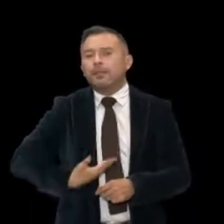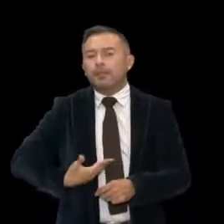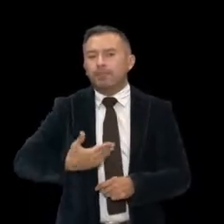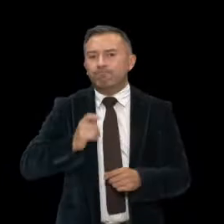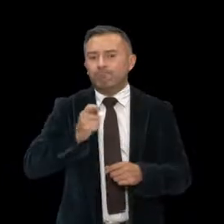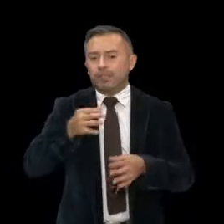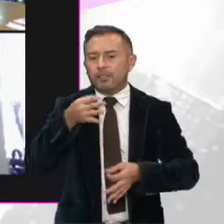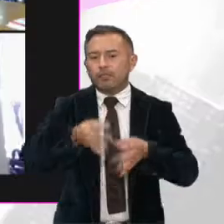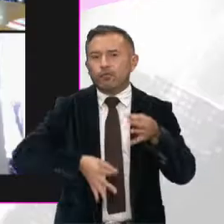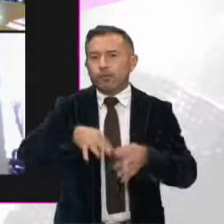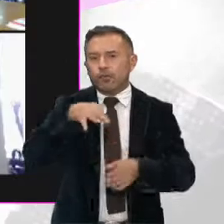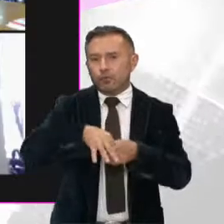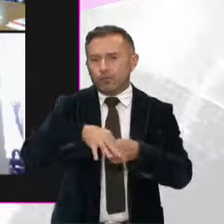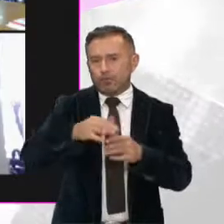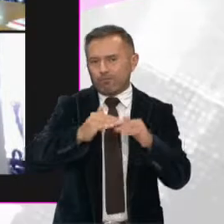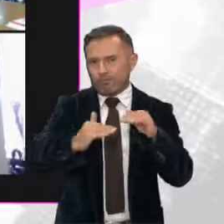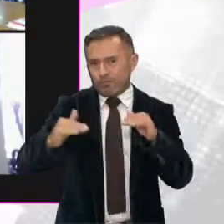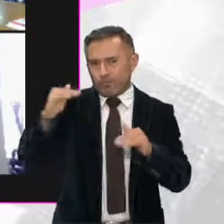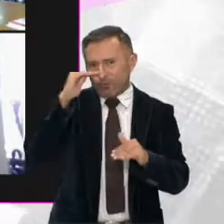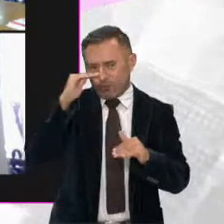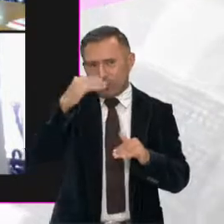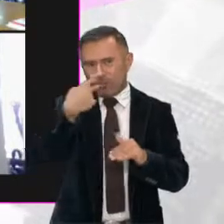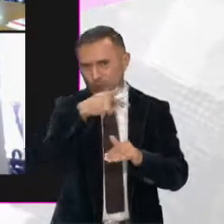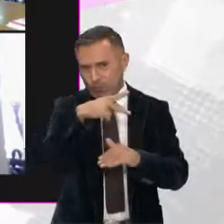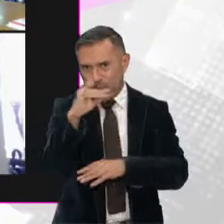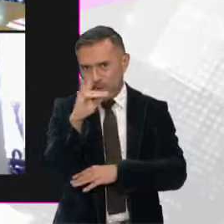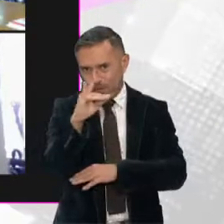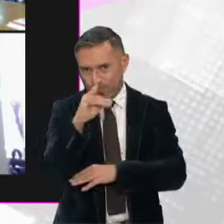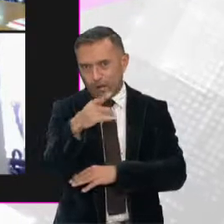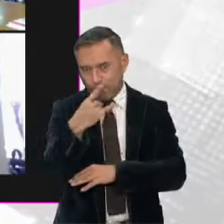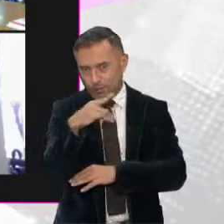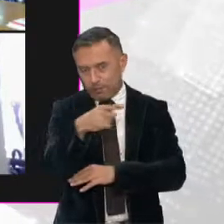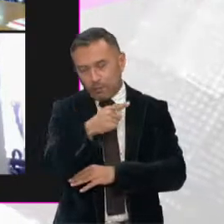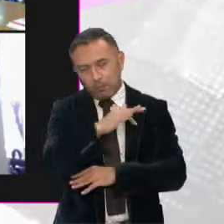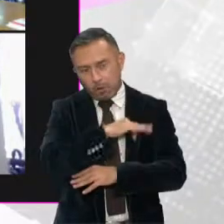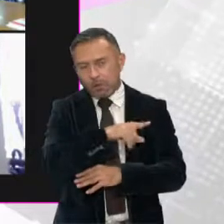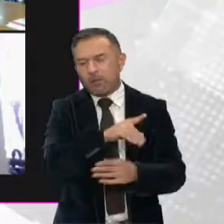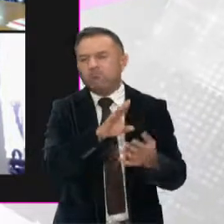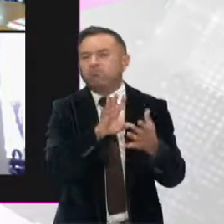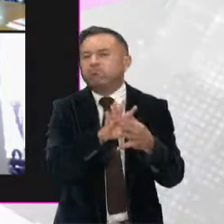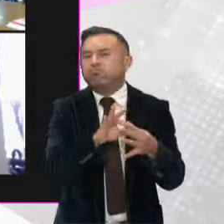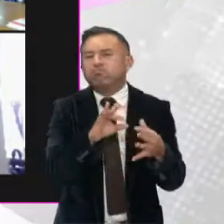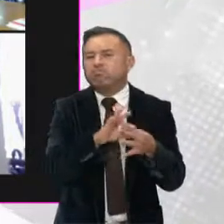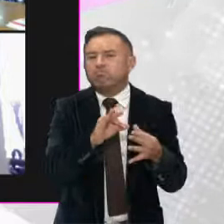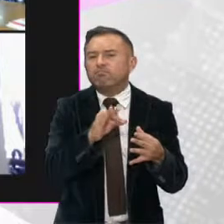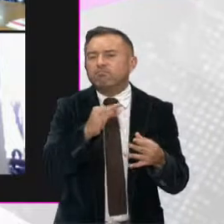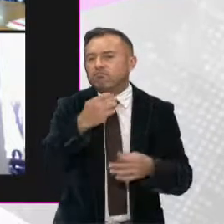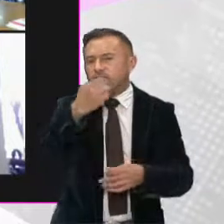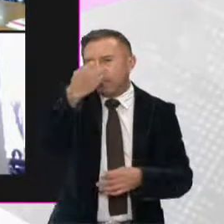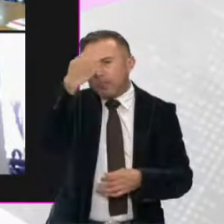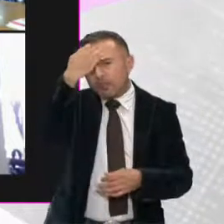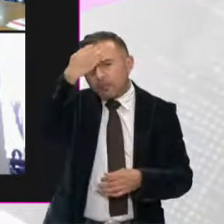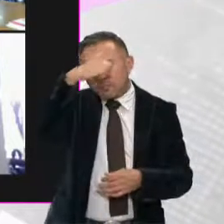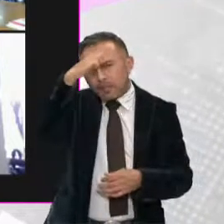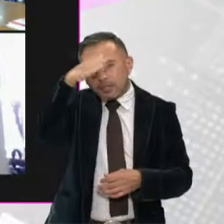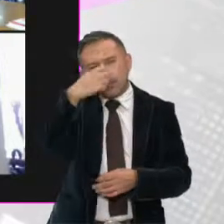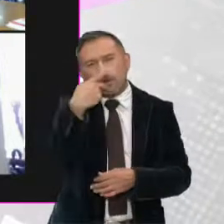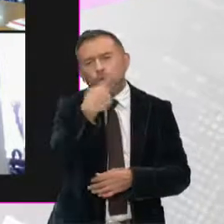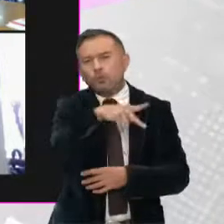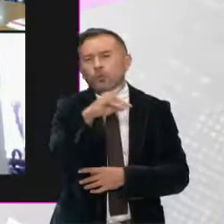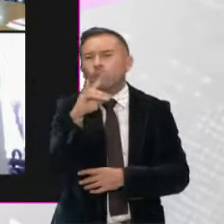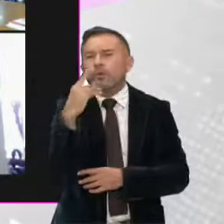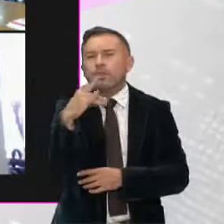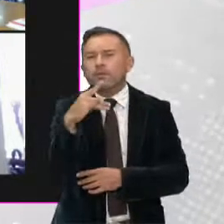the chairman of the Electoral Supreme Court in Bolivia, to share with us